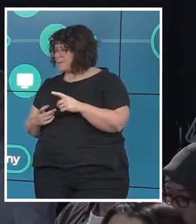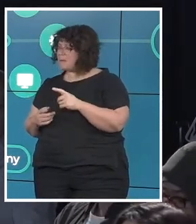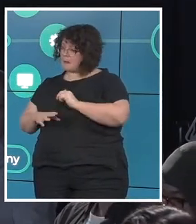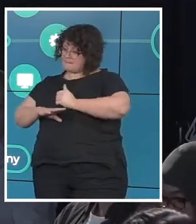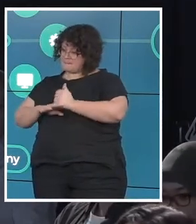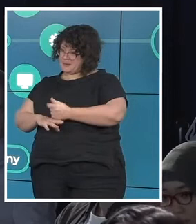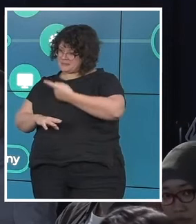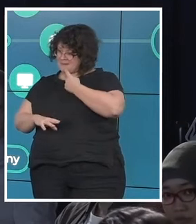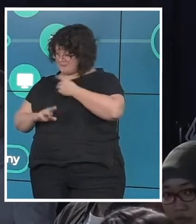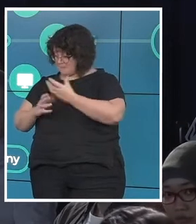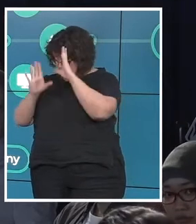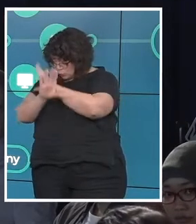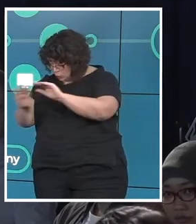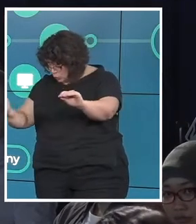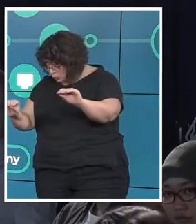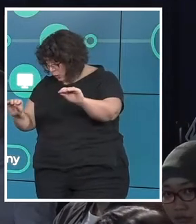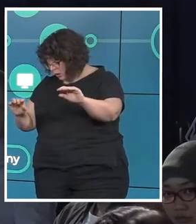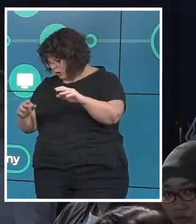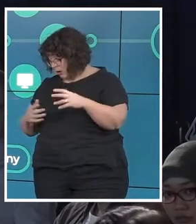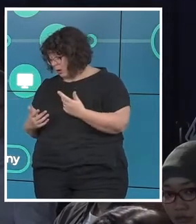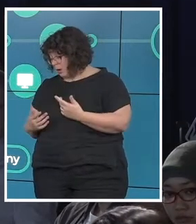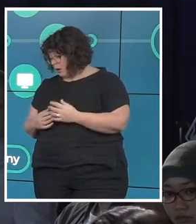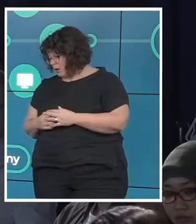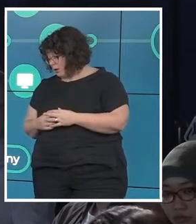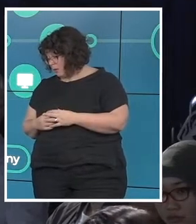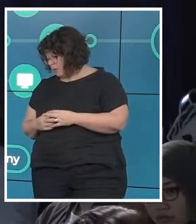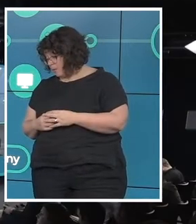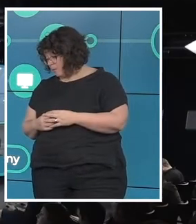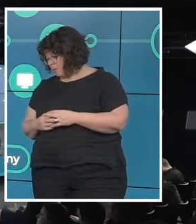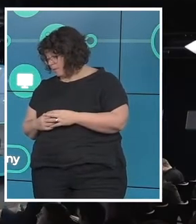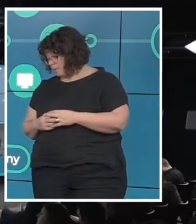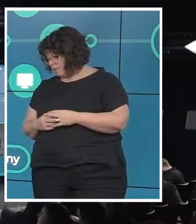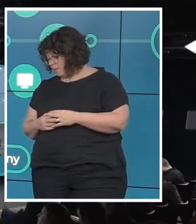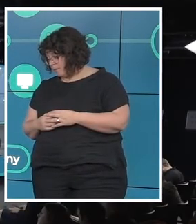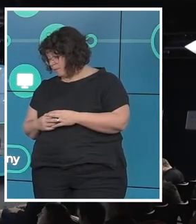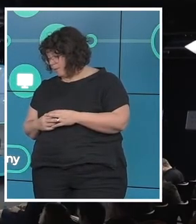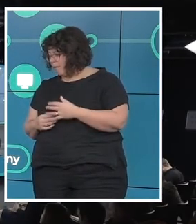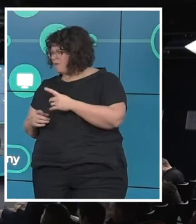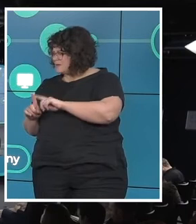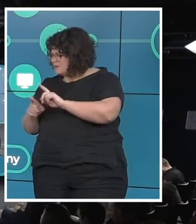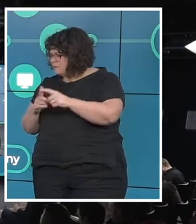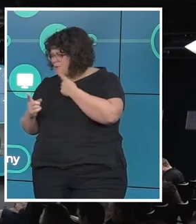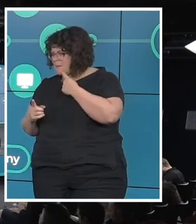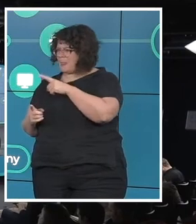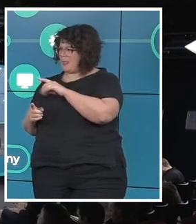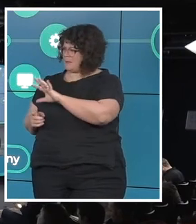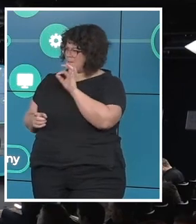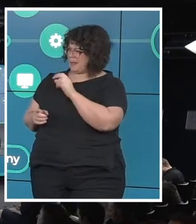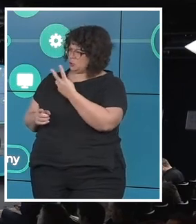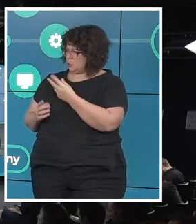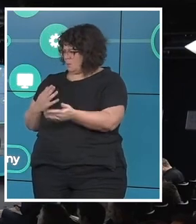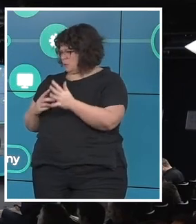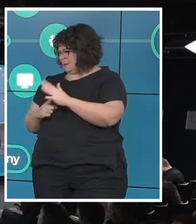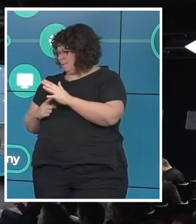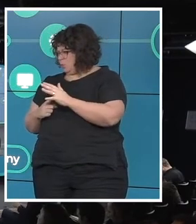why they were the most important, put some context around it. Very much the way you said, Gareth, in terms of putting it in context. So thank you. That's